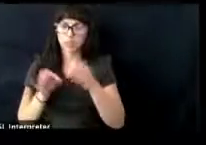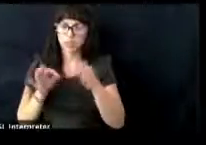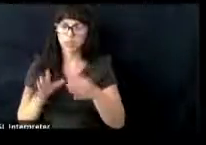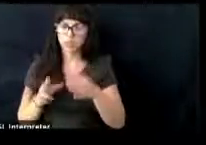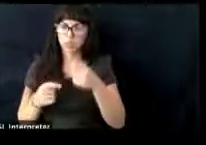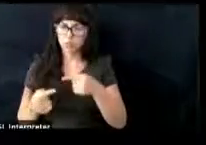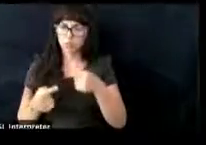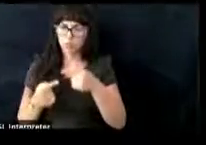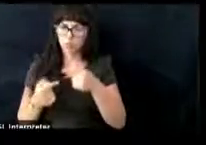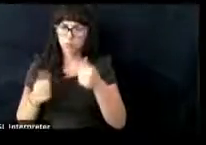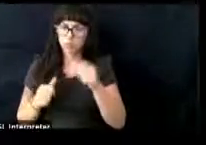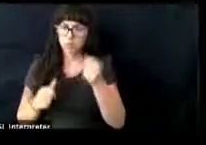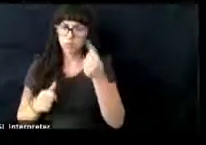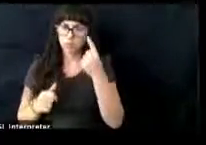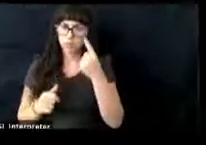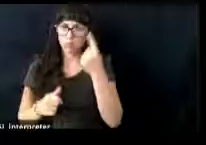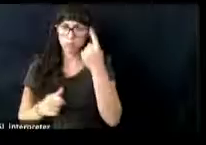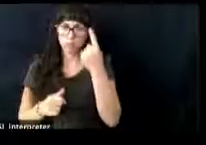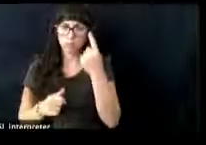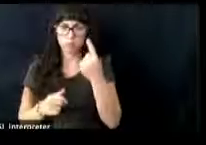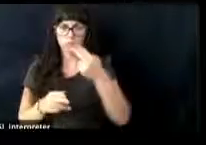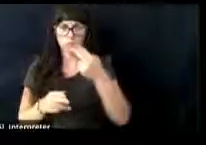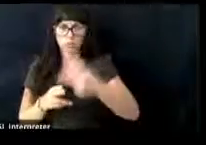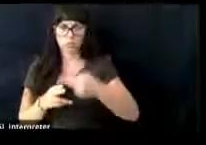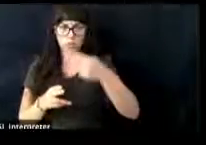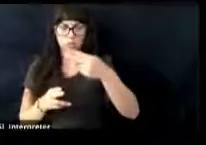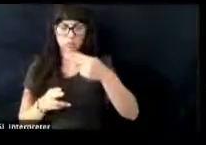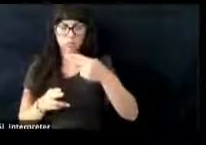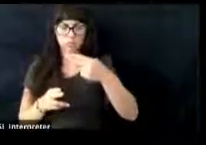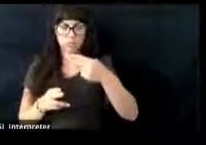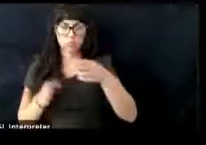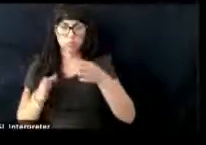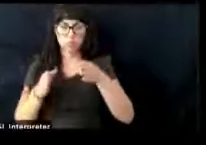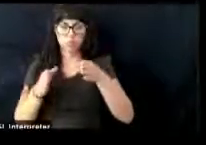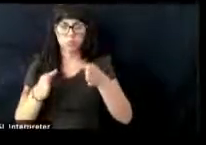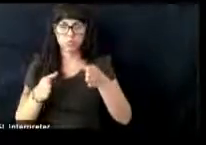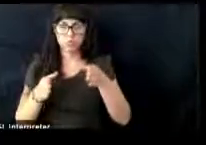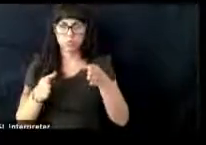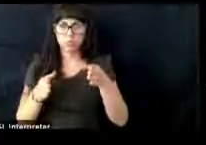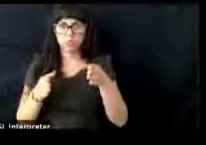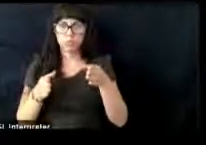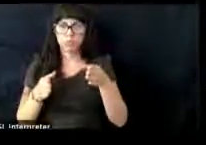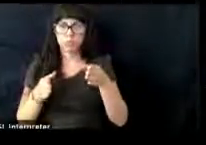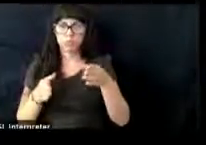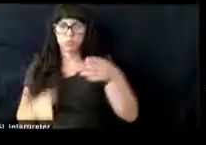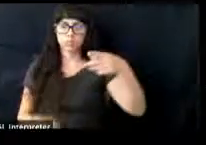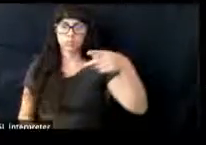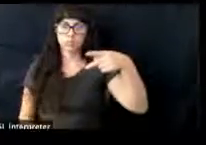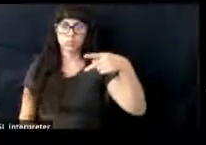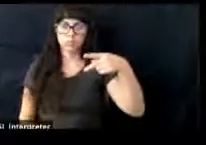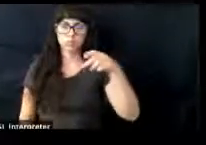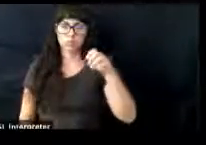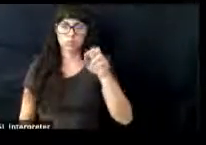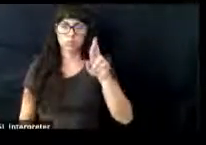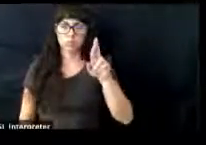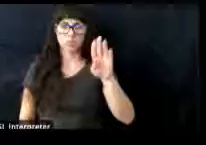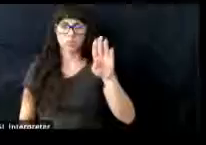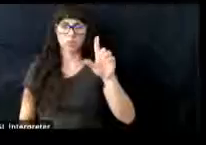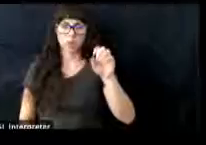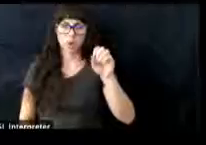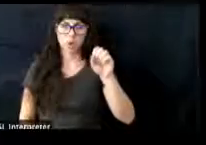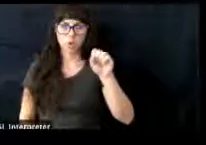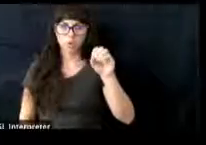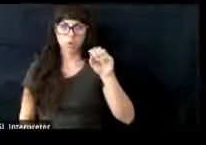understanding one of the names of the streets, Pearl Blossom and Sierra